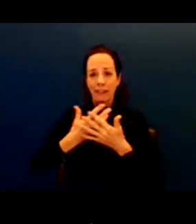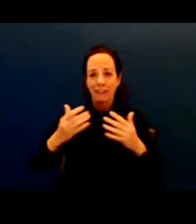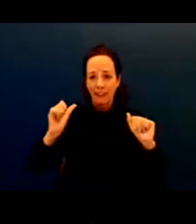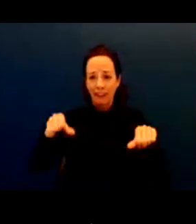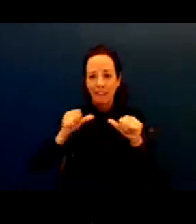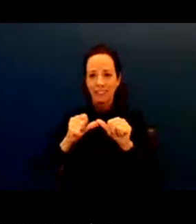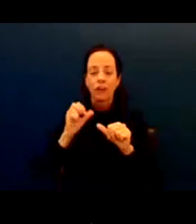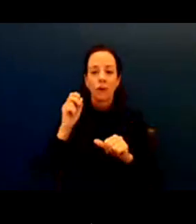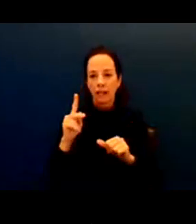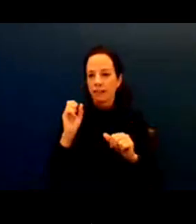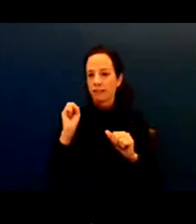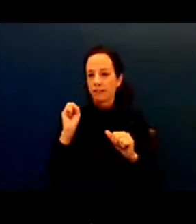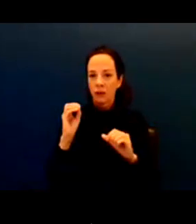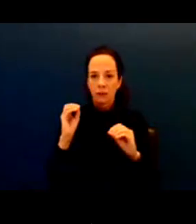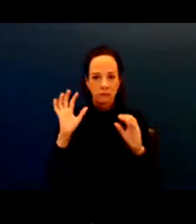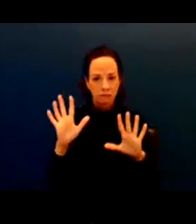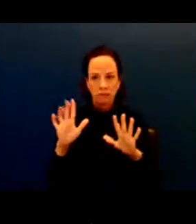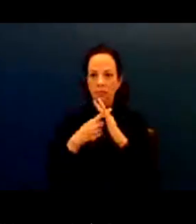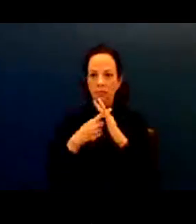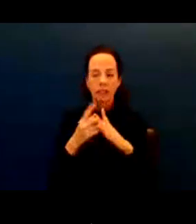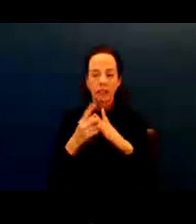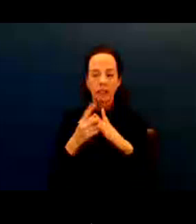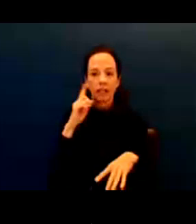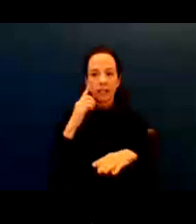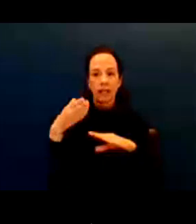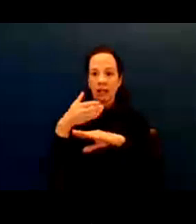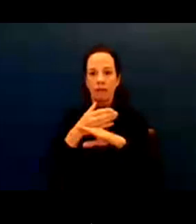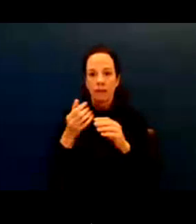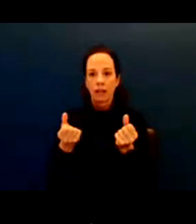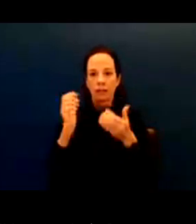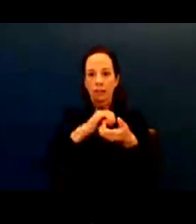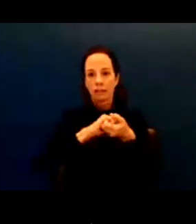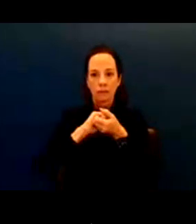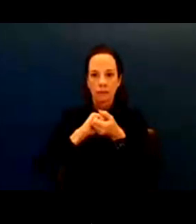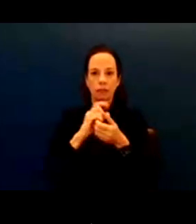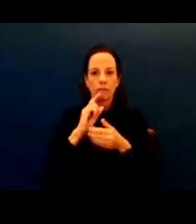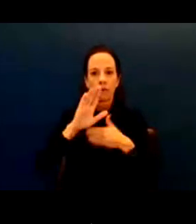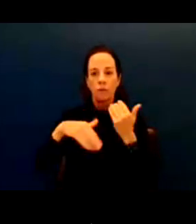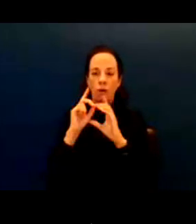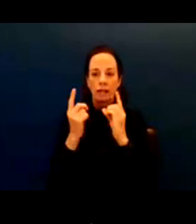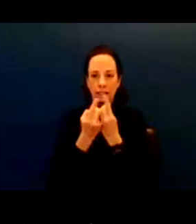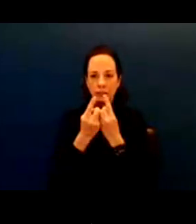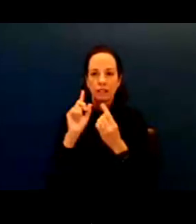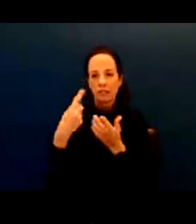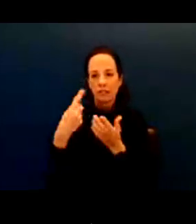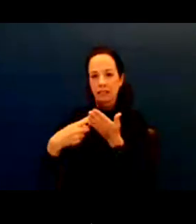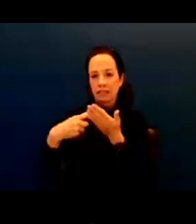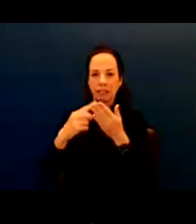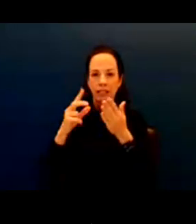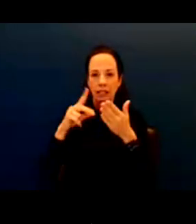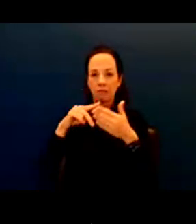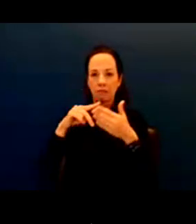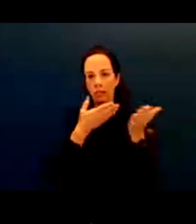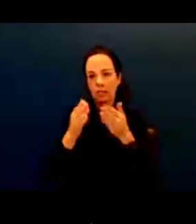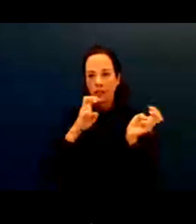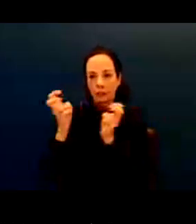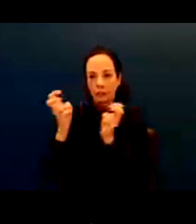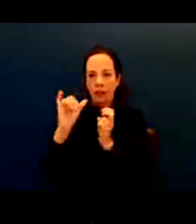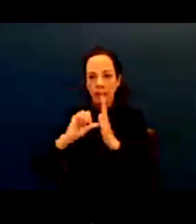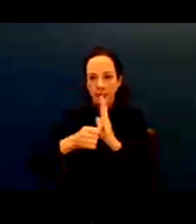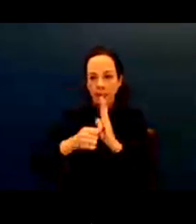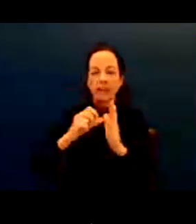right, so to begin with, I think we're improving the amount of collaboration across the districts, just discussing project delivery issues. Like I pointed out, the